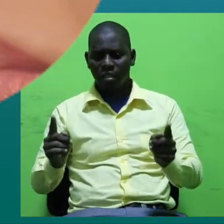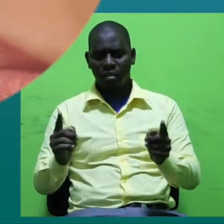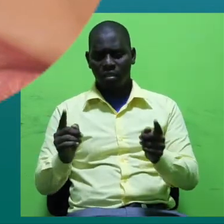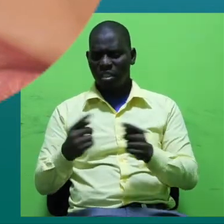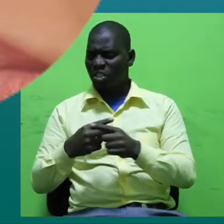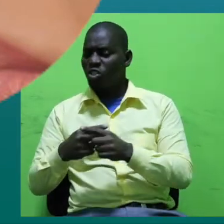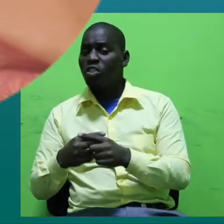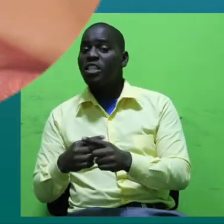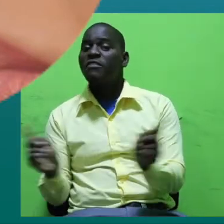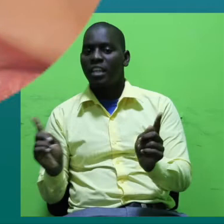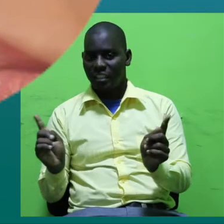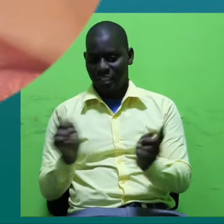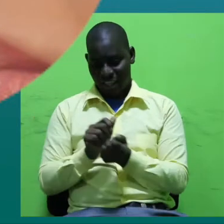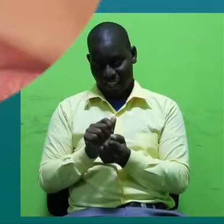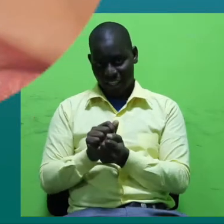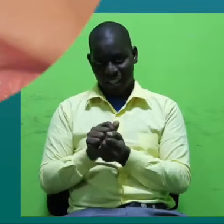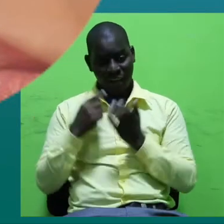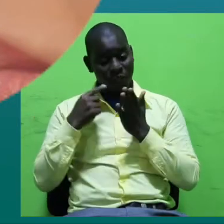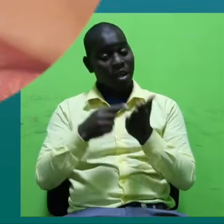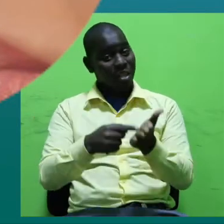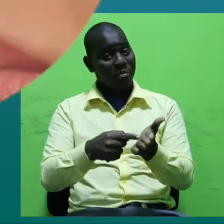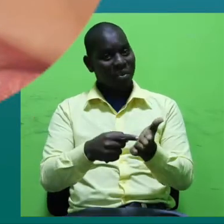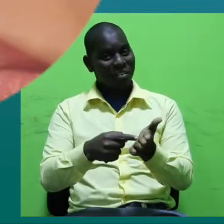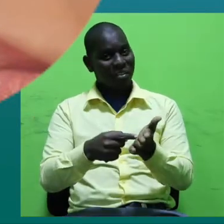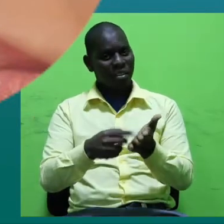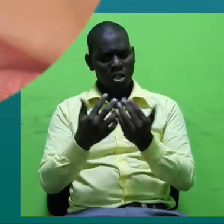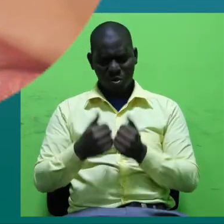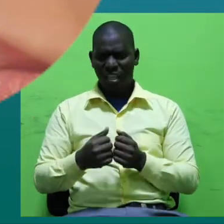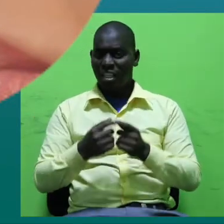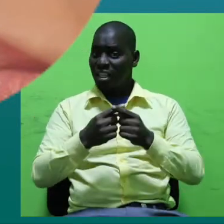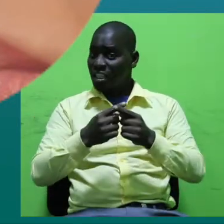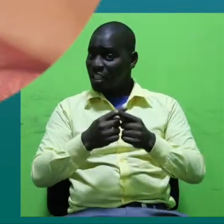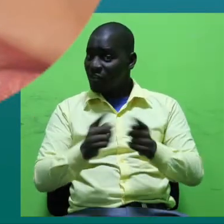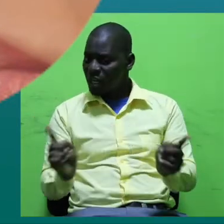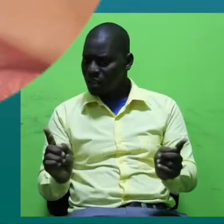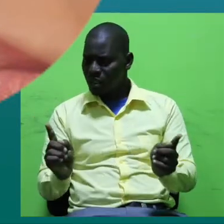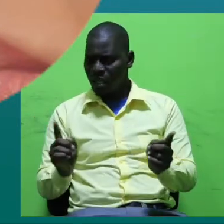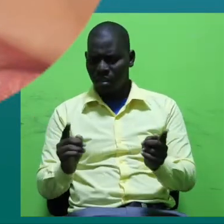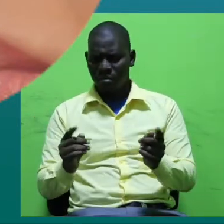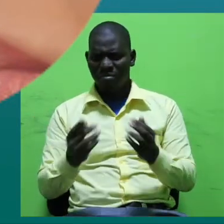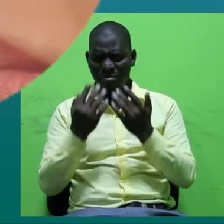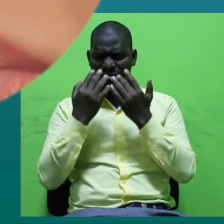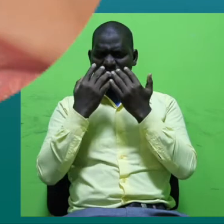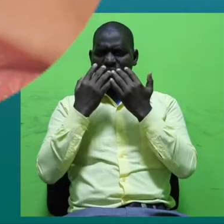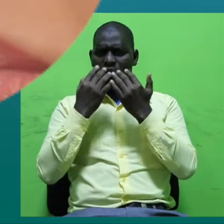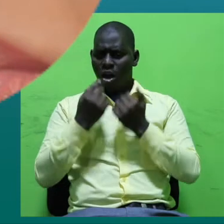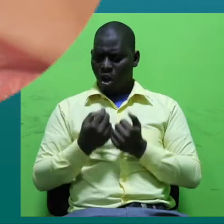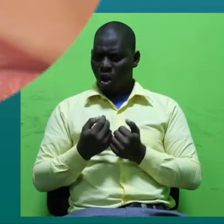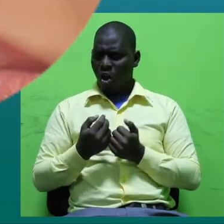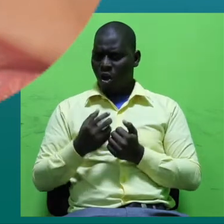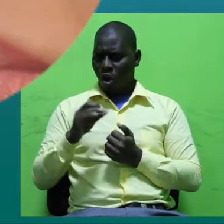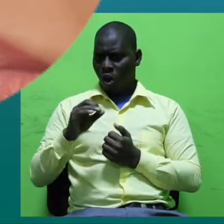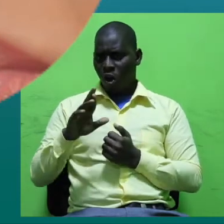distinguish the smell of ripe mango or oranges from the ripe bananas. We can also distinguish the